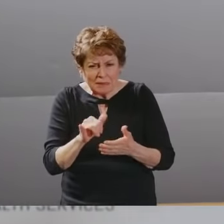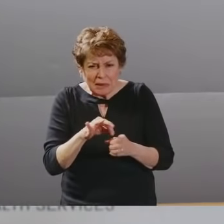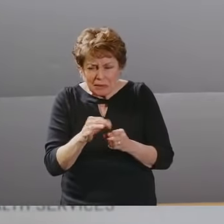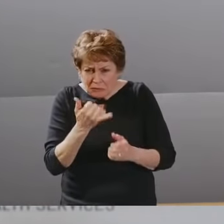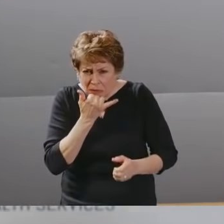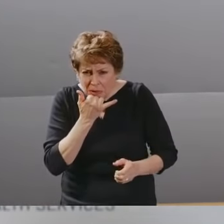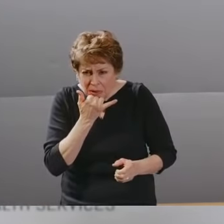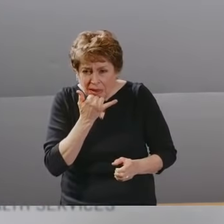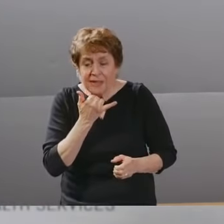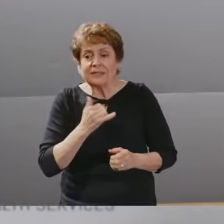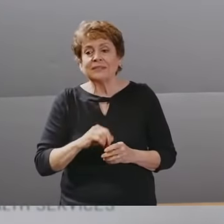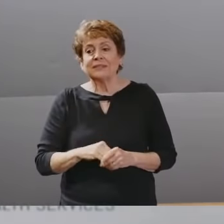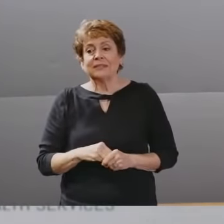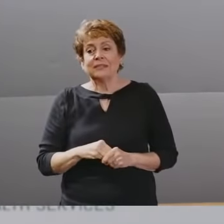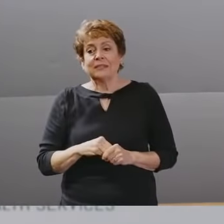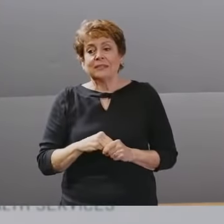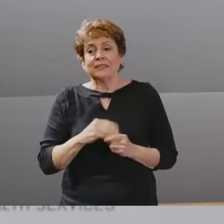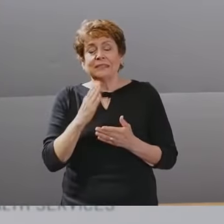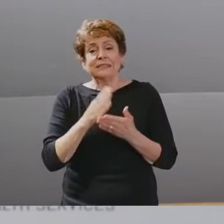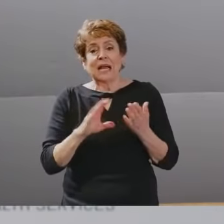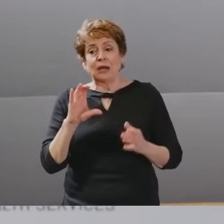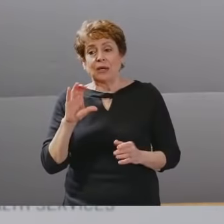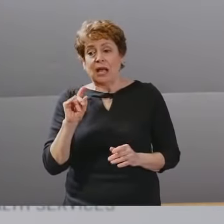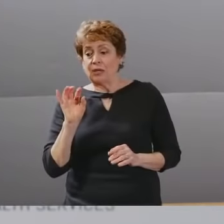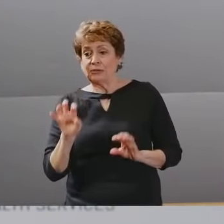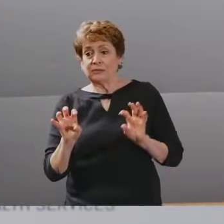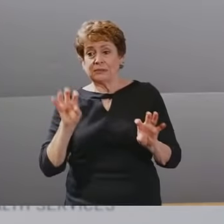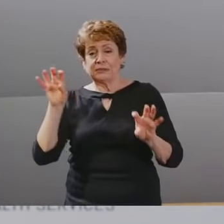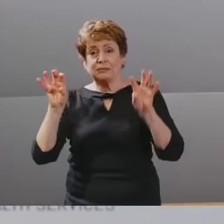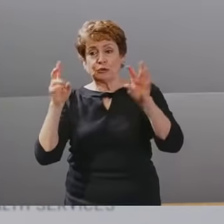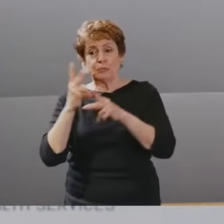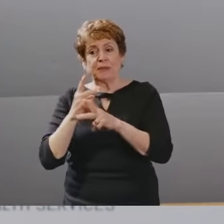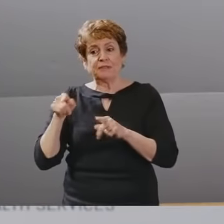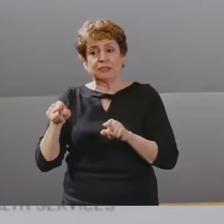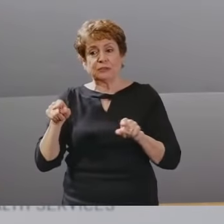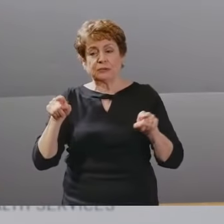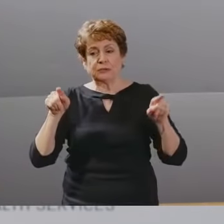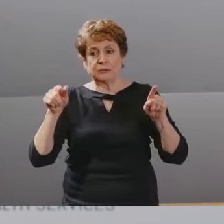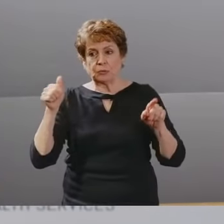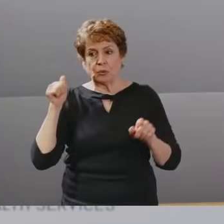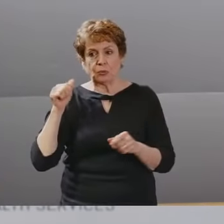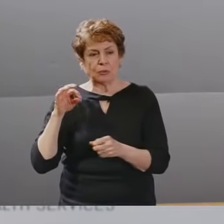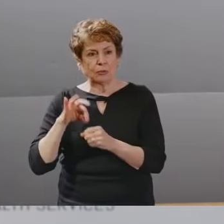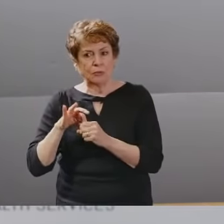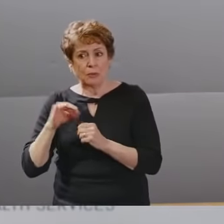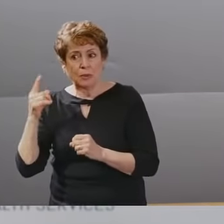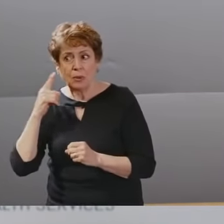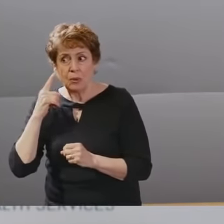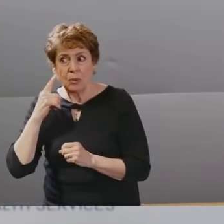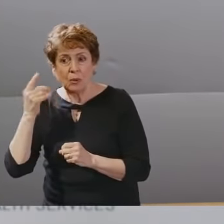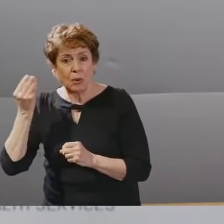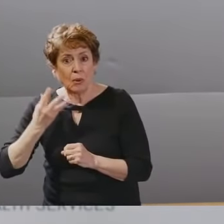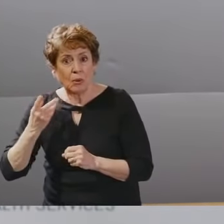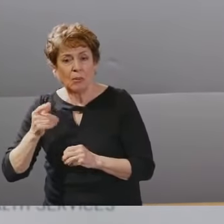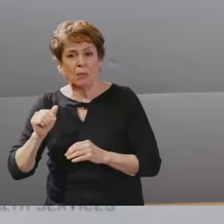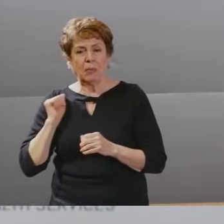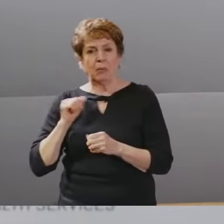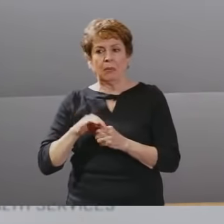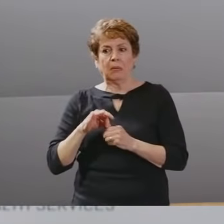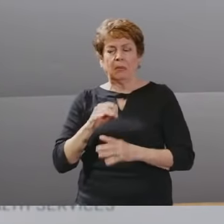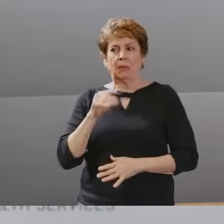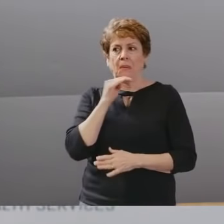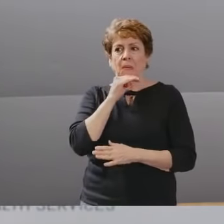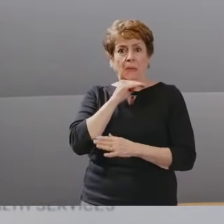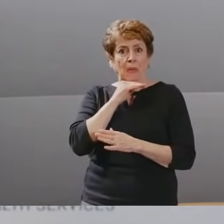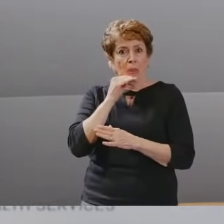because they heard there might have been. Isn't it your role to slap that down and say, listen, there's nothing in court that would